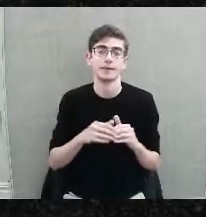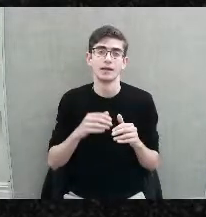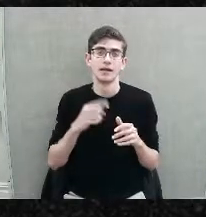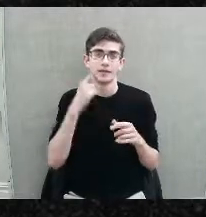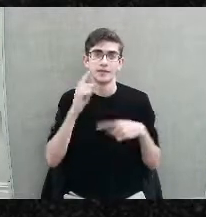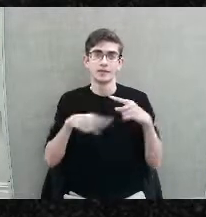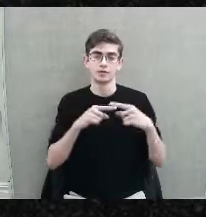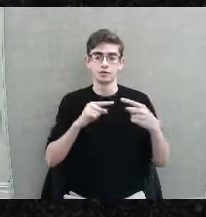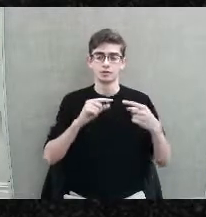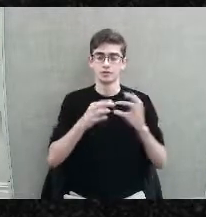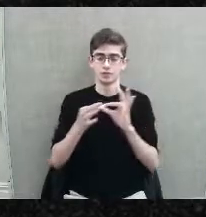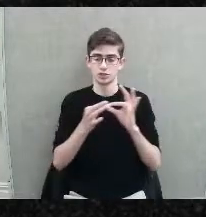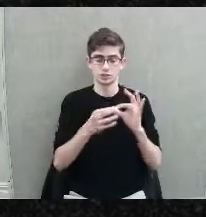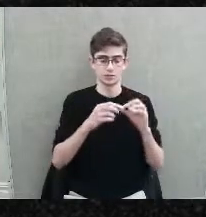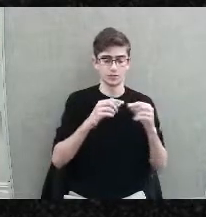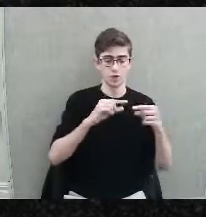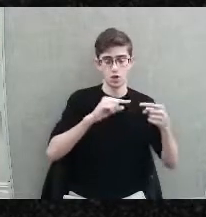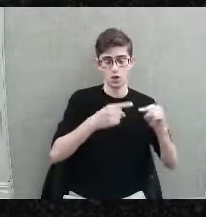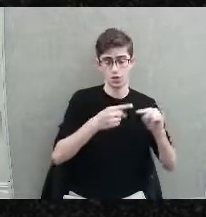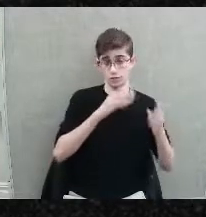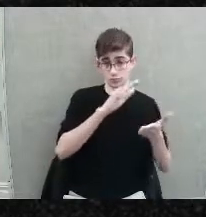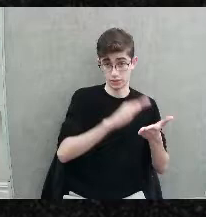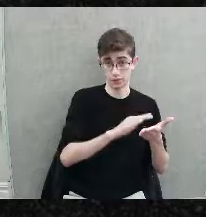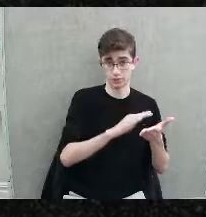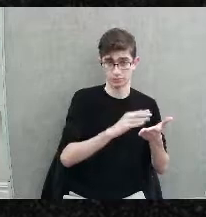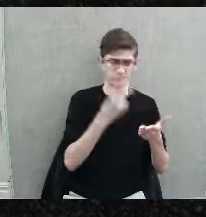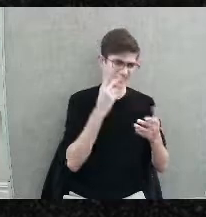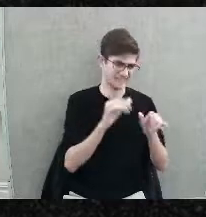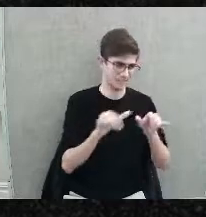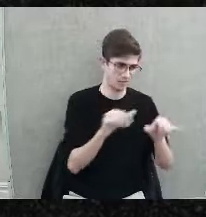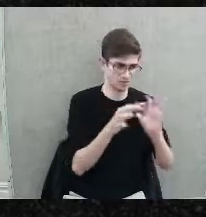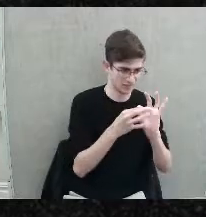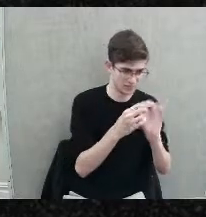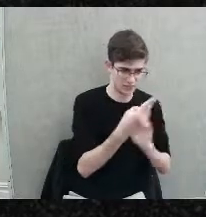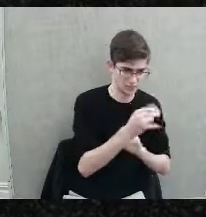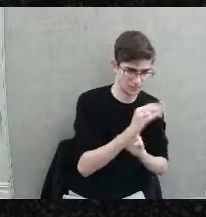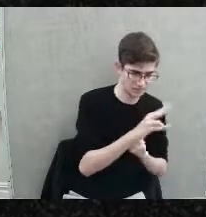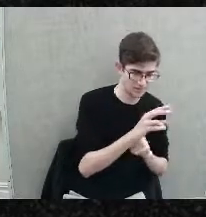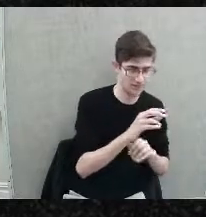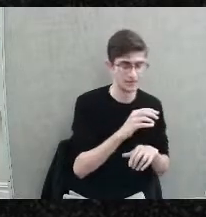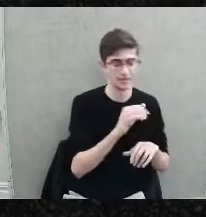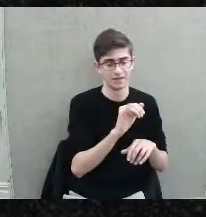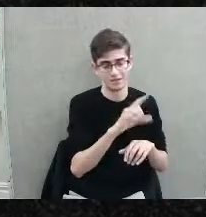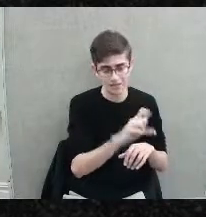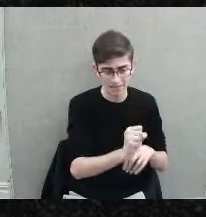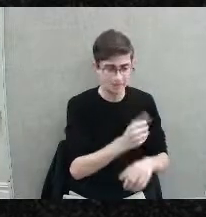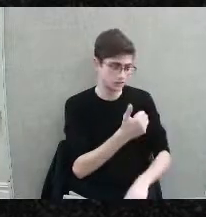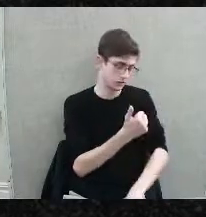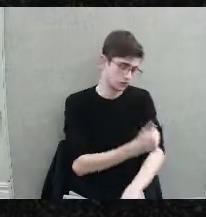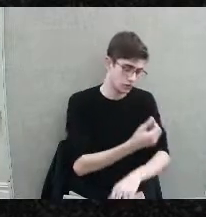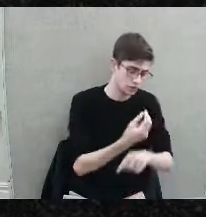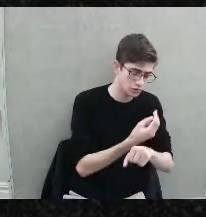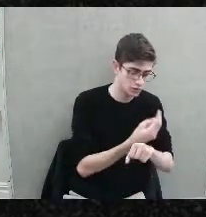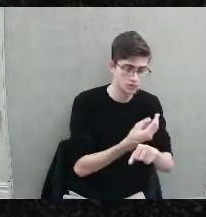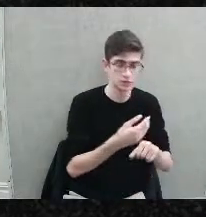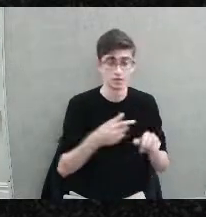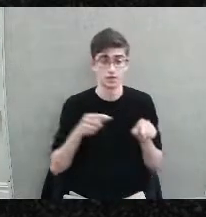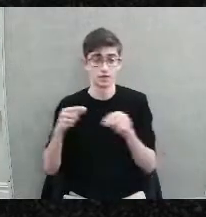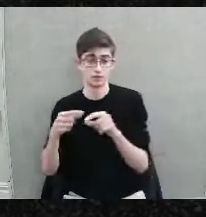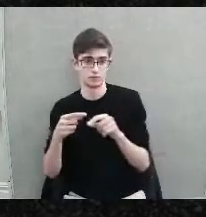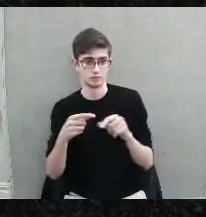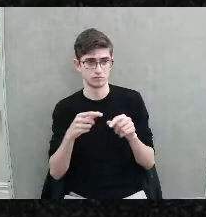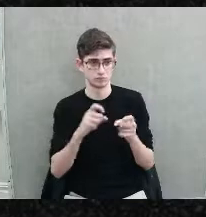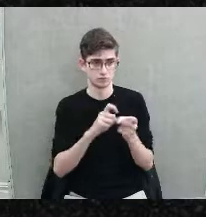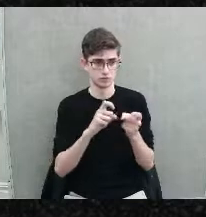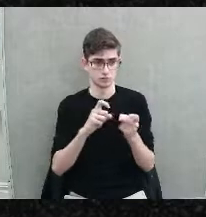see in a lot of the practices that people have worked with, and HIV/AIDS, and thinking about drug use and the like, and fundamental transformation, and thinking